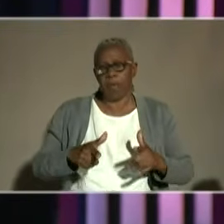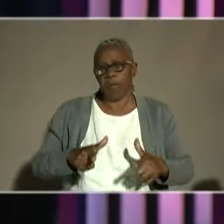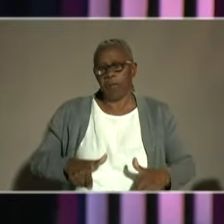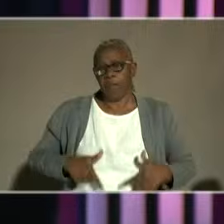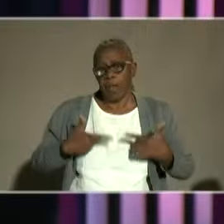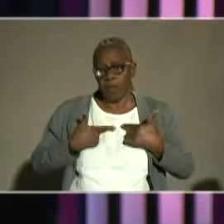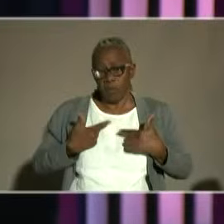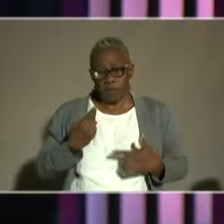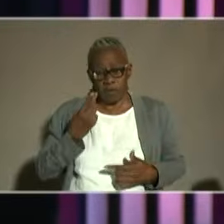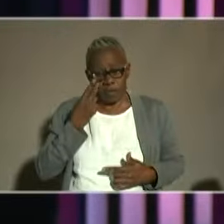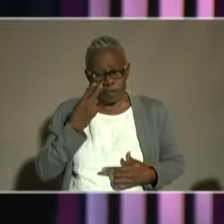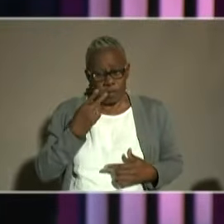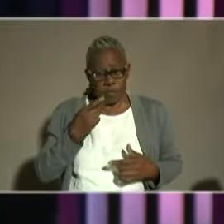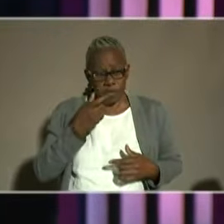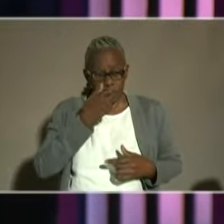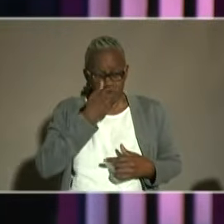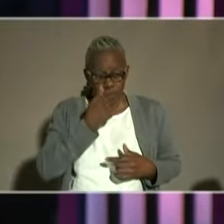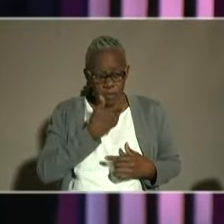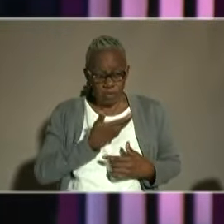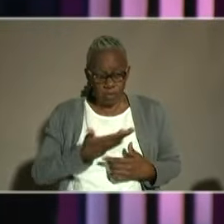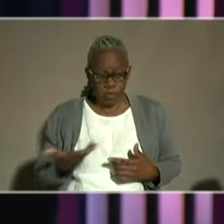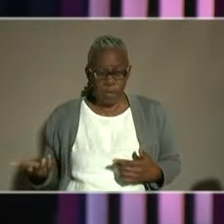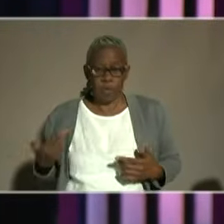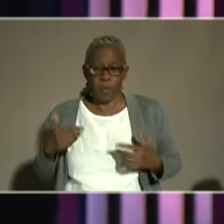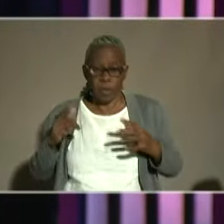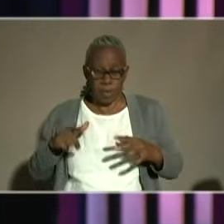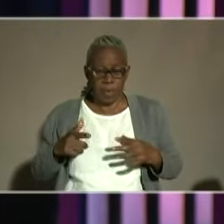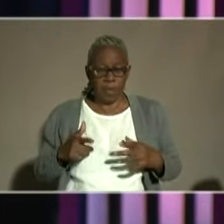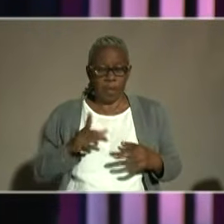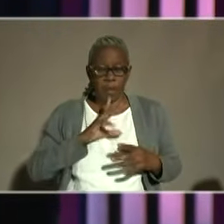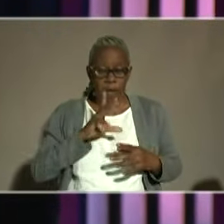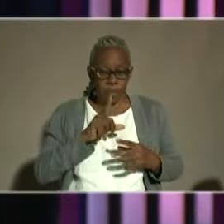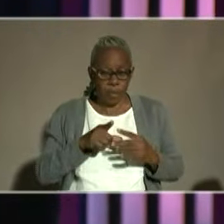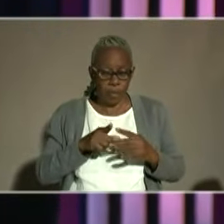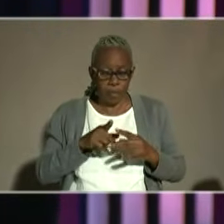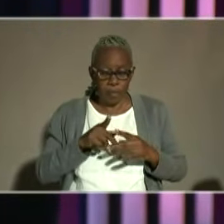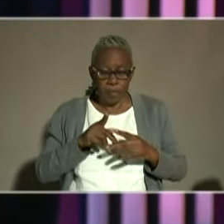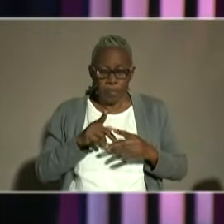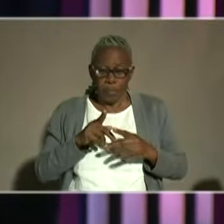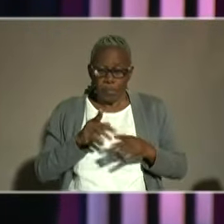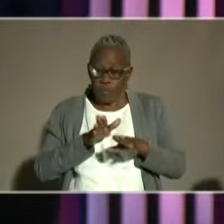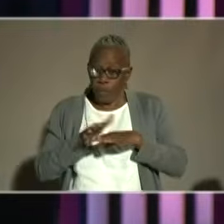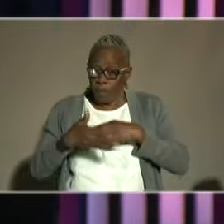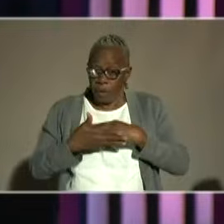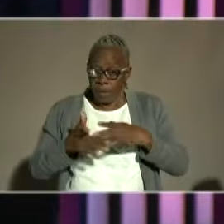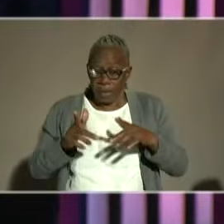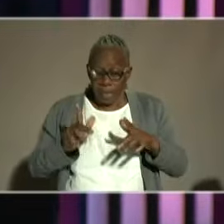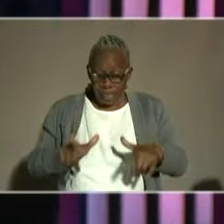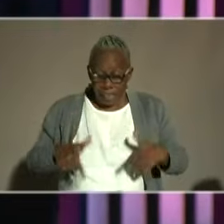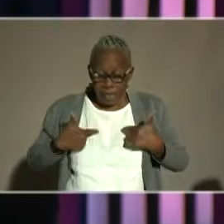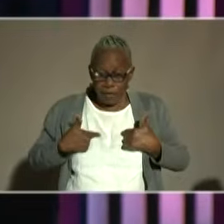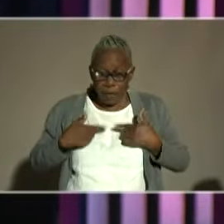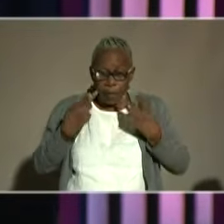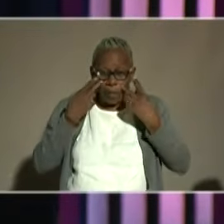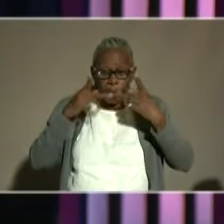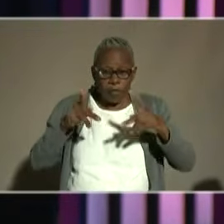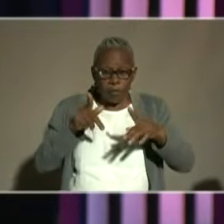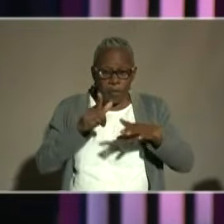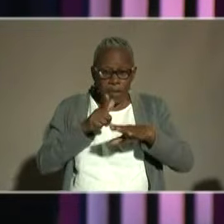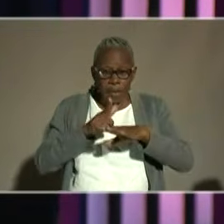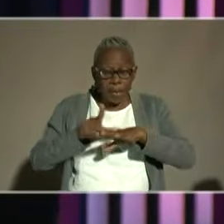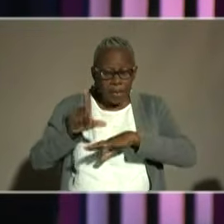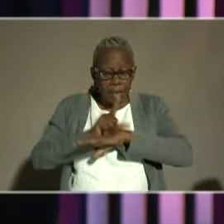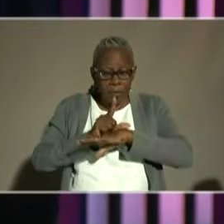addressed. 700,000 Jamaicans or thereabouts live on public land, lands where they've built their homes, but they don't